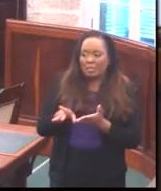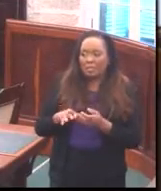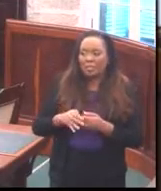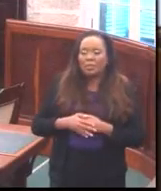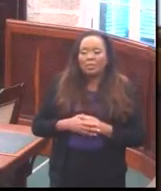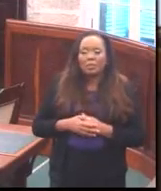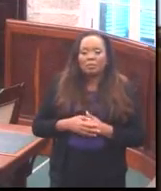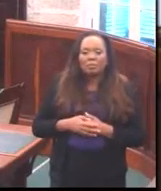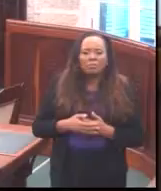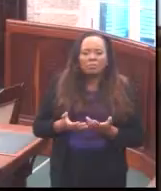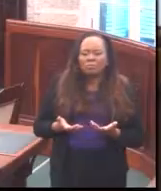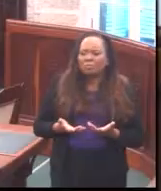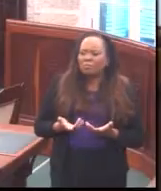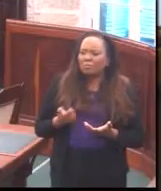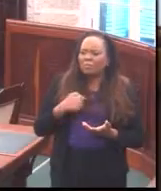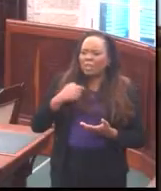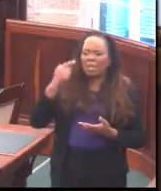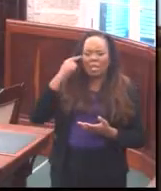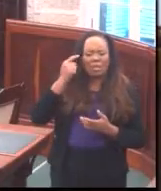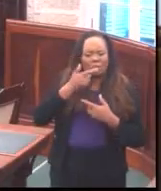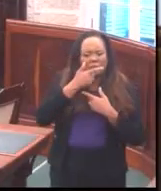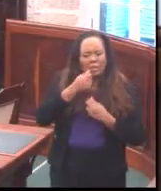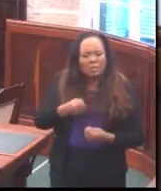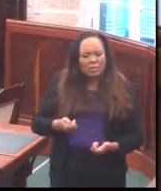Now, I find that rather interesting.